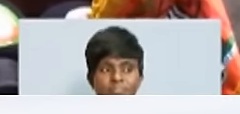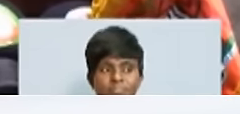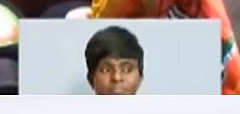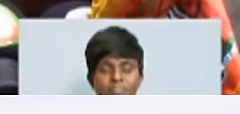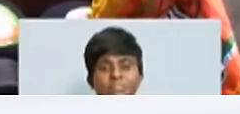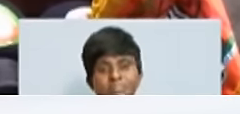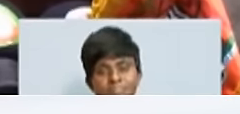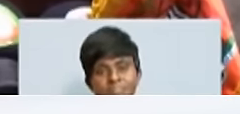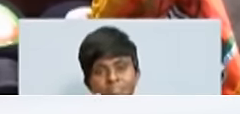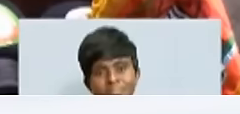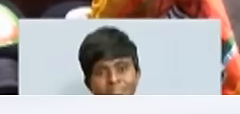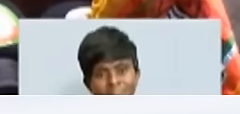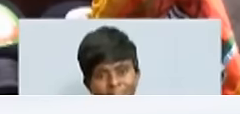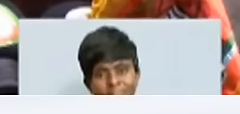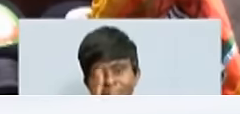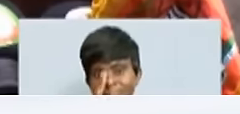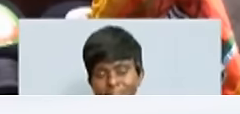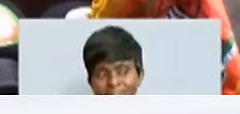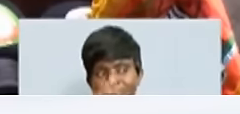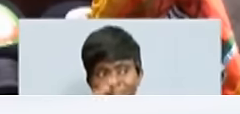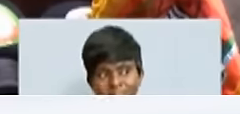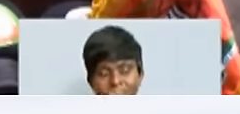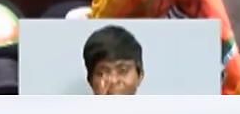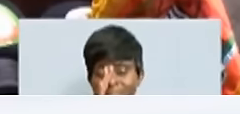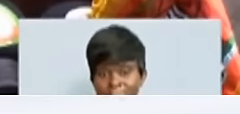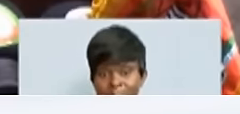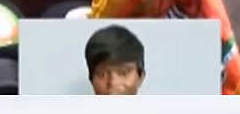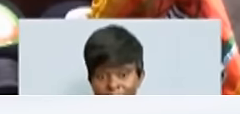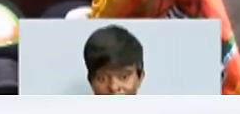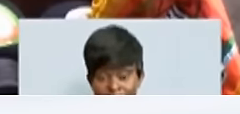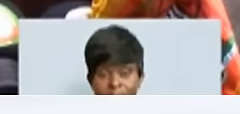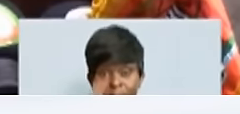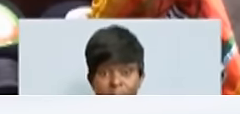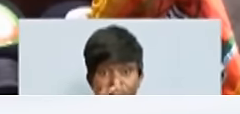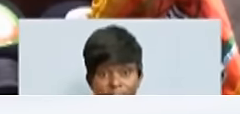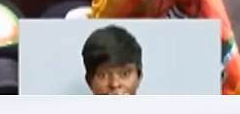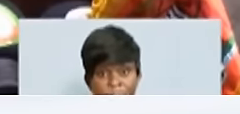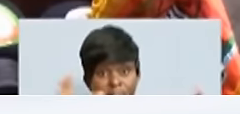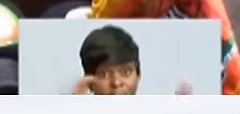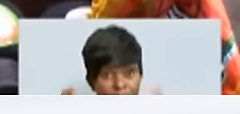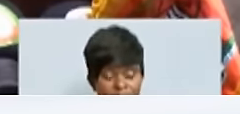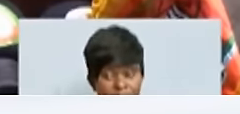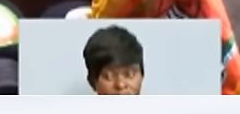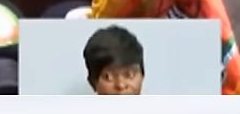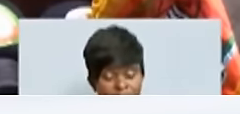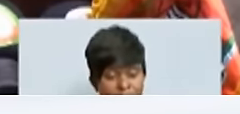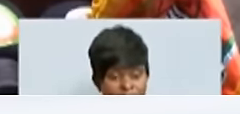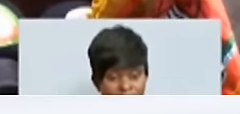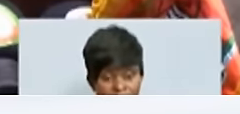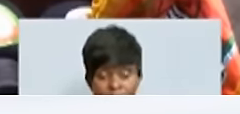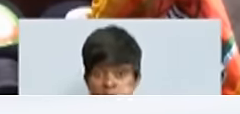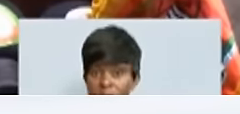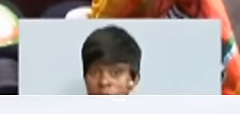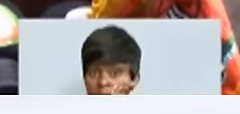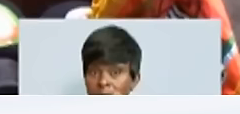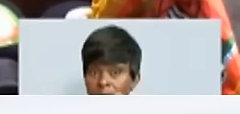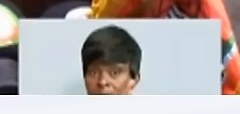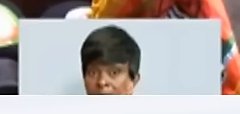I want to emphasize, Madam Speaker, the communities that protect the carbon